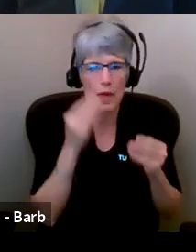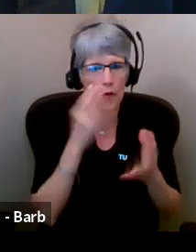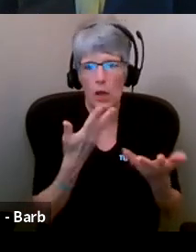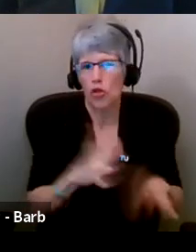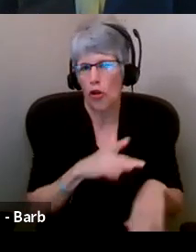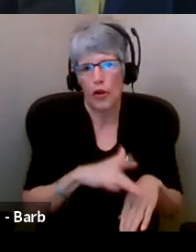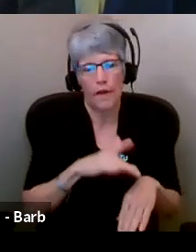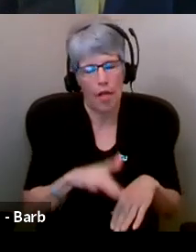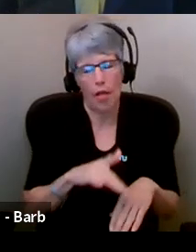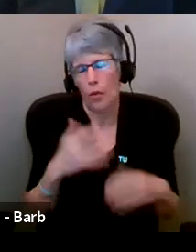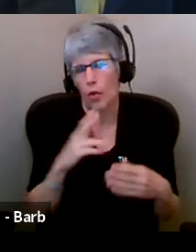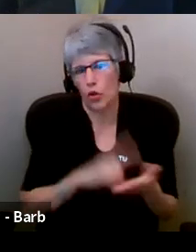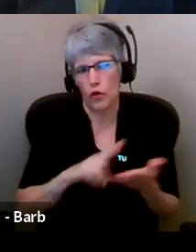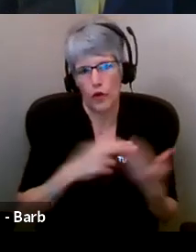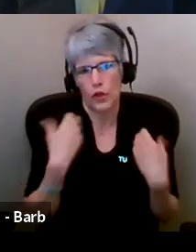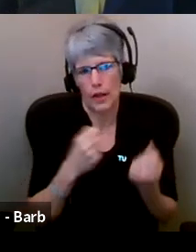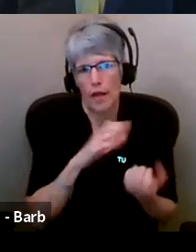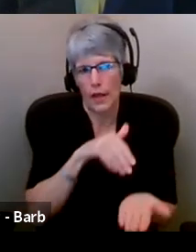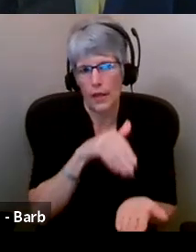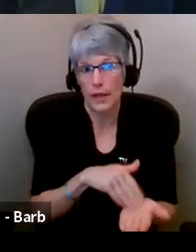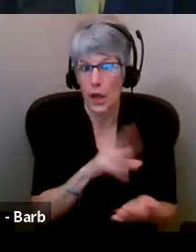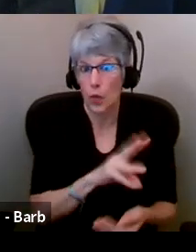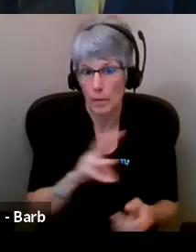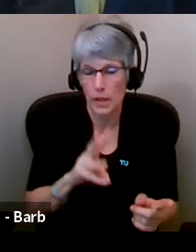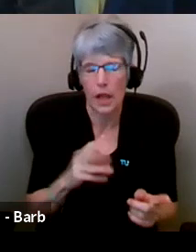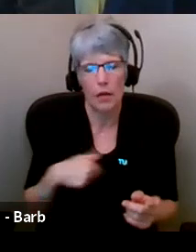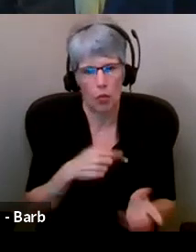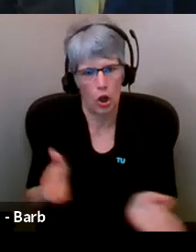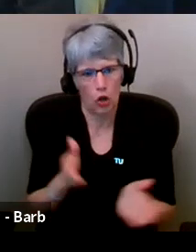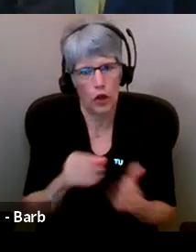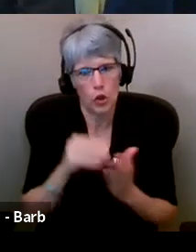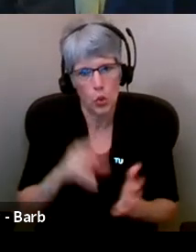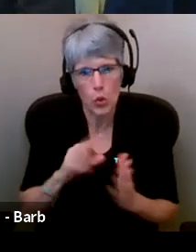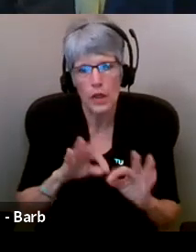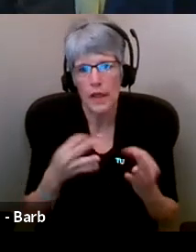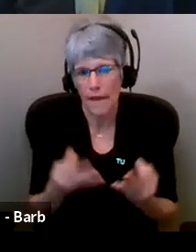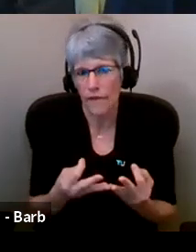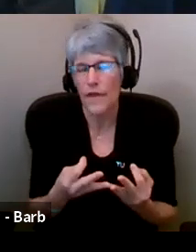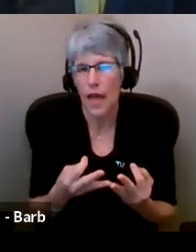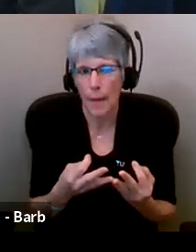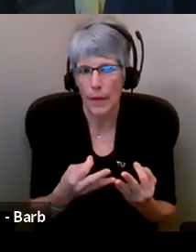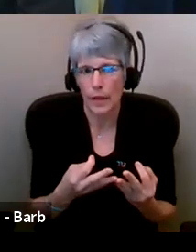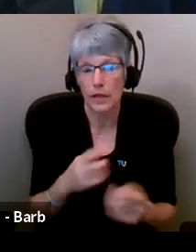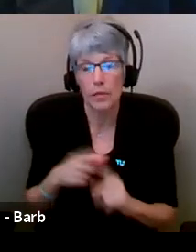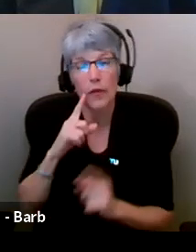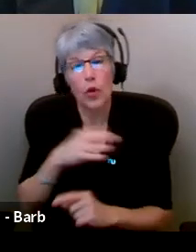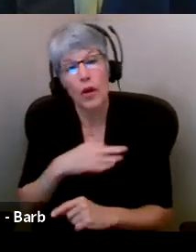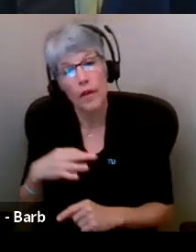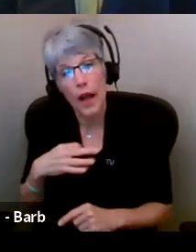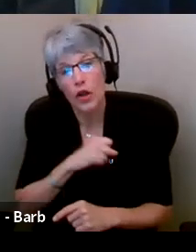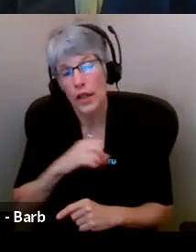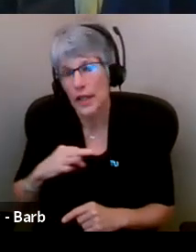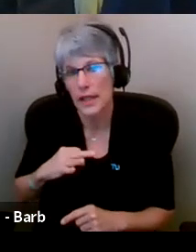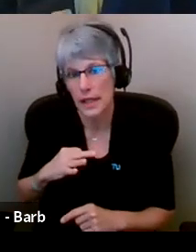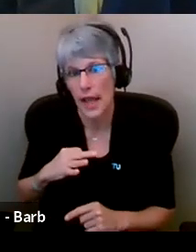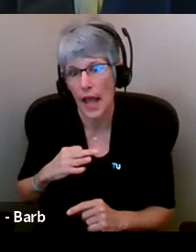the University Health Center website. So we'd encourage our students and families in particular, but for our faculty and staff to be aware